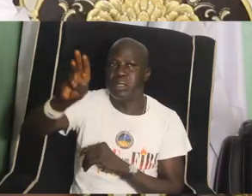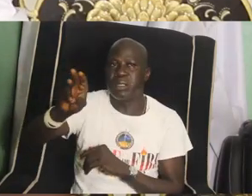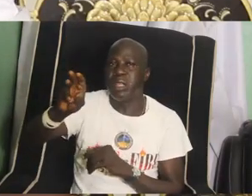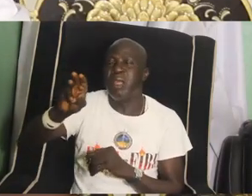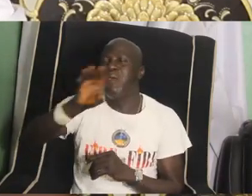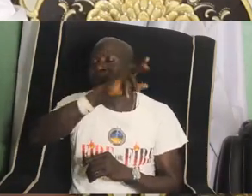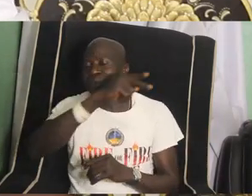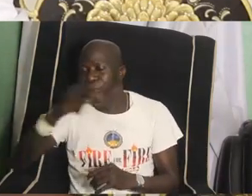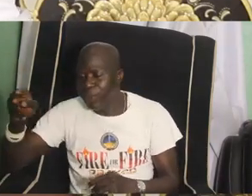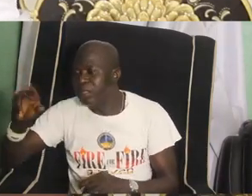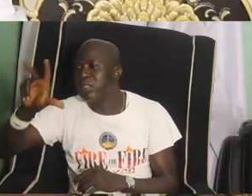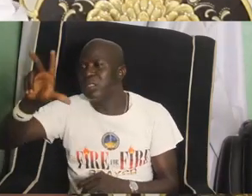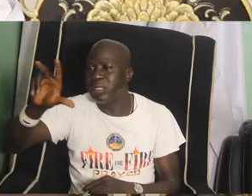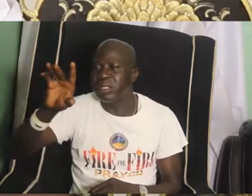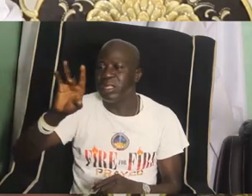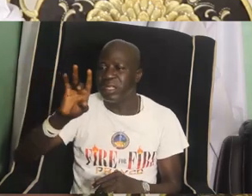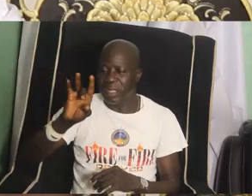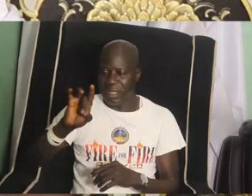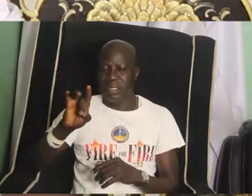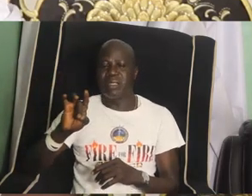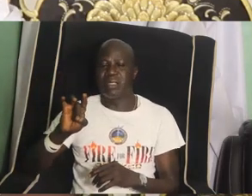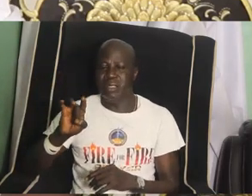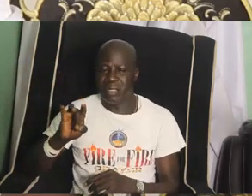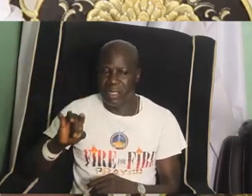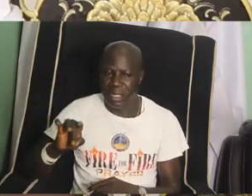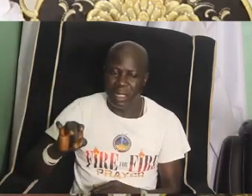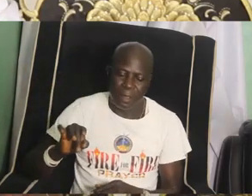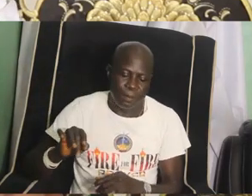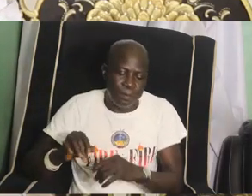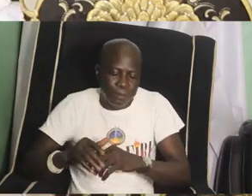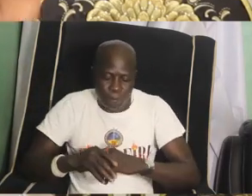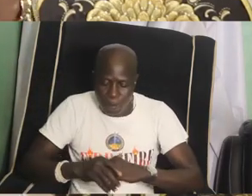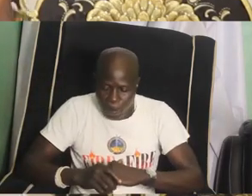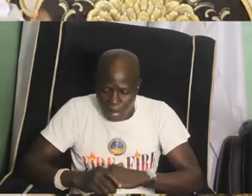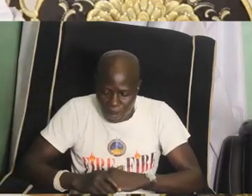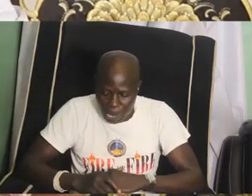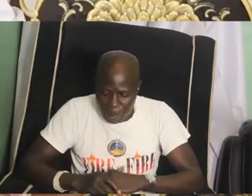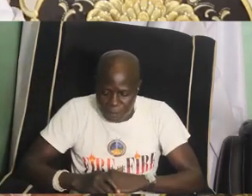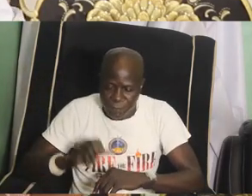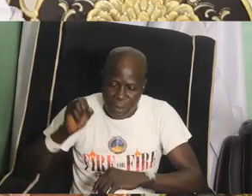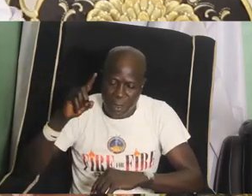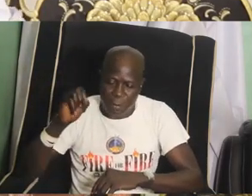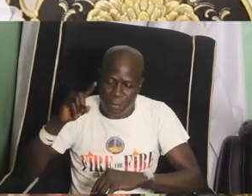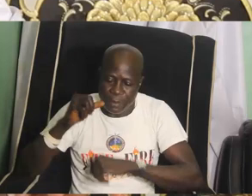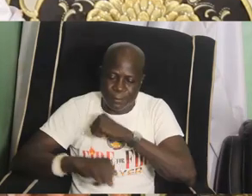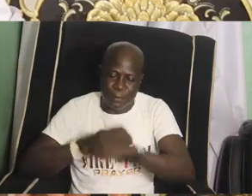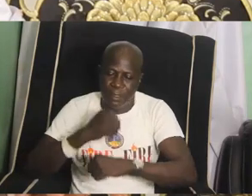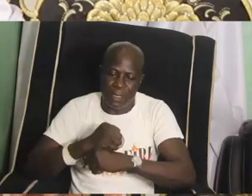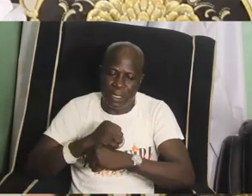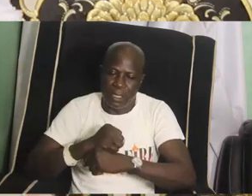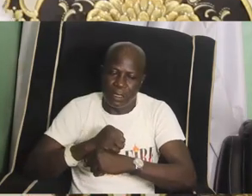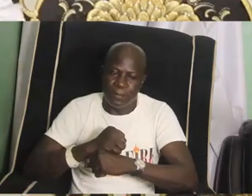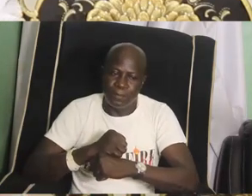Verse 38. What does it say? Ati ni odun kokanla. Odun kokanla. In the 11th year. Yes. Ni osu